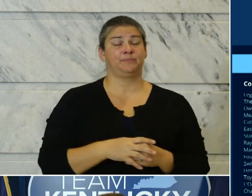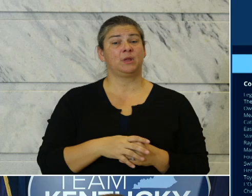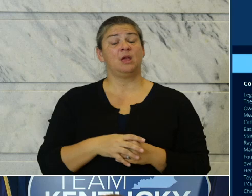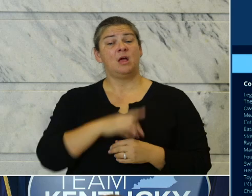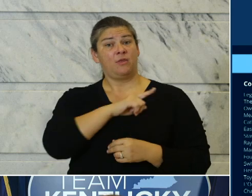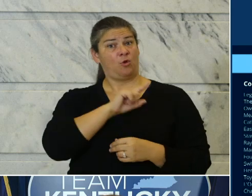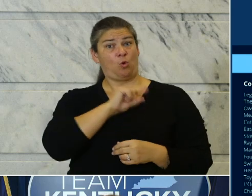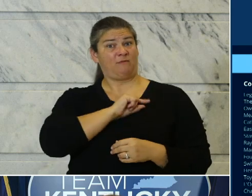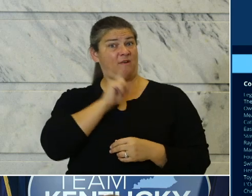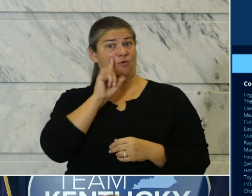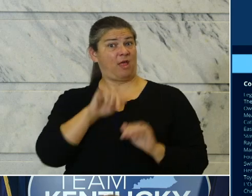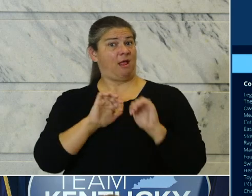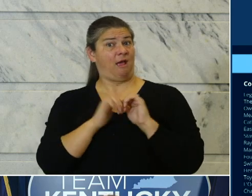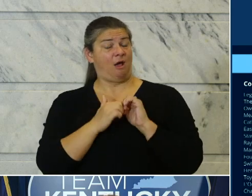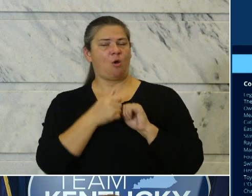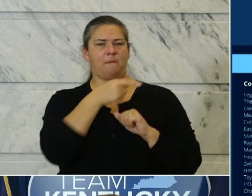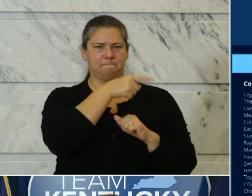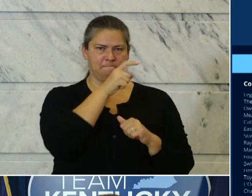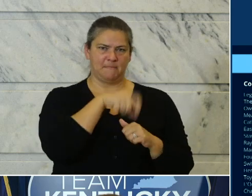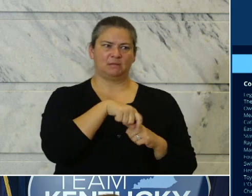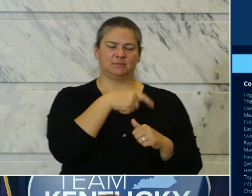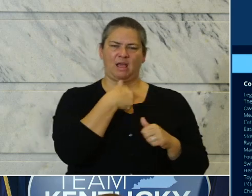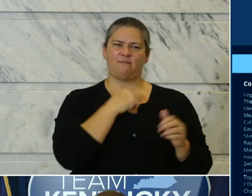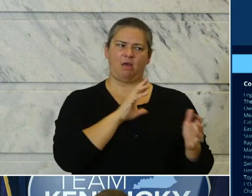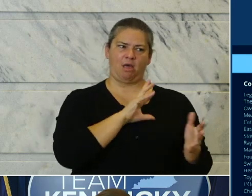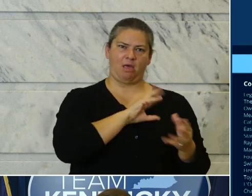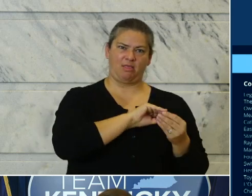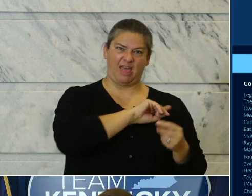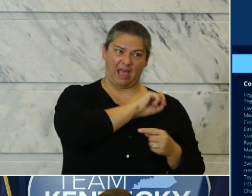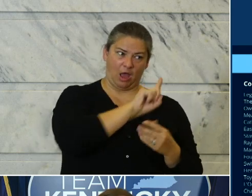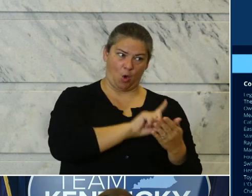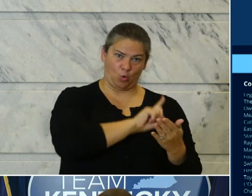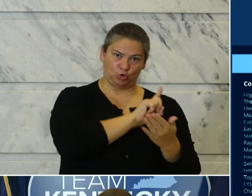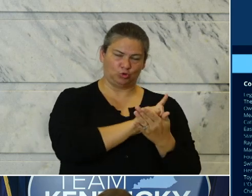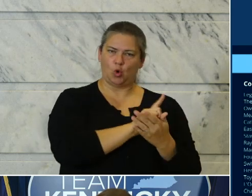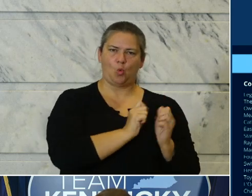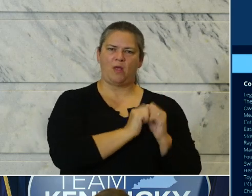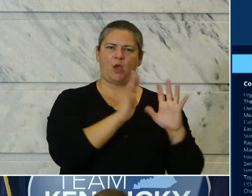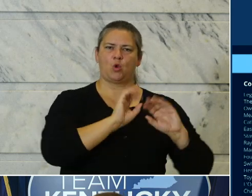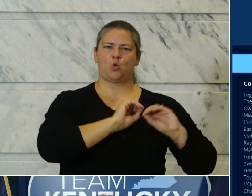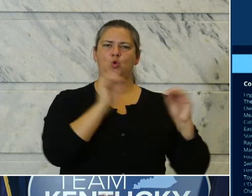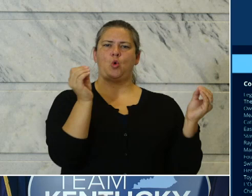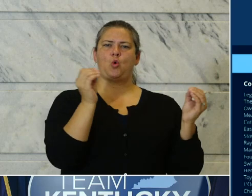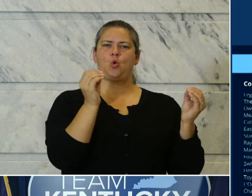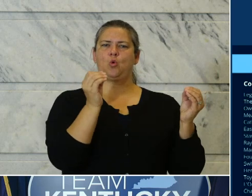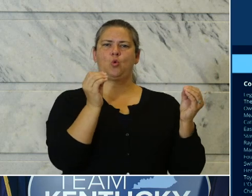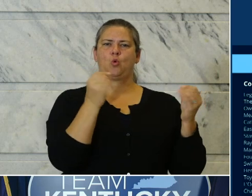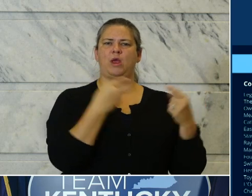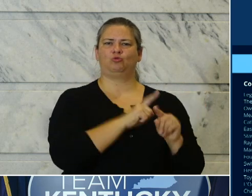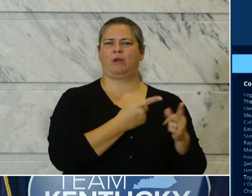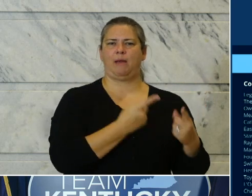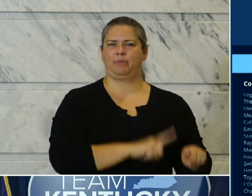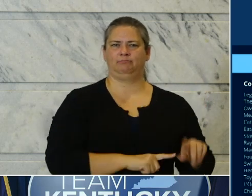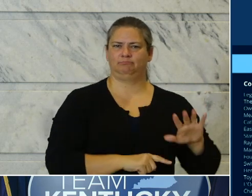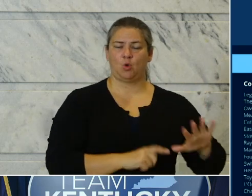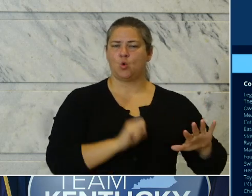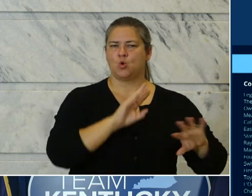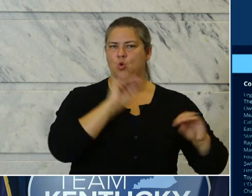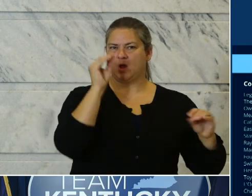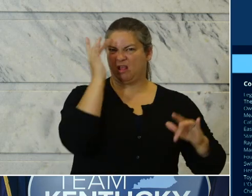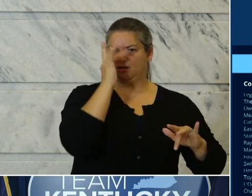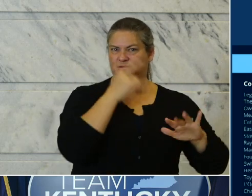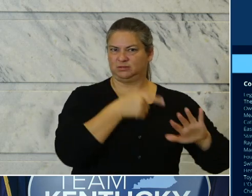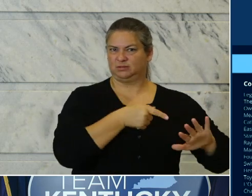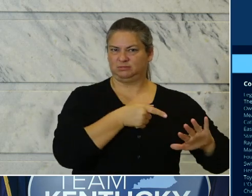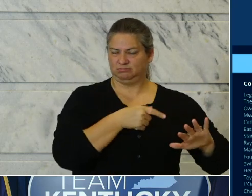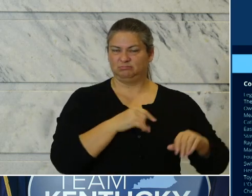specific number of hours worked without experiencing a lost time injury or illness. Combined, these 37 award